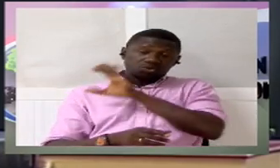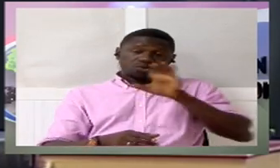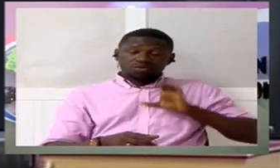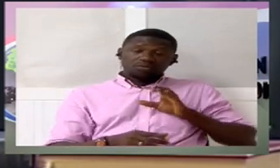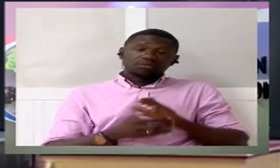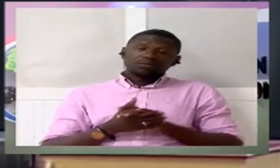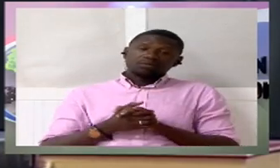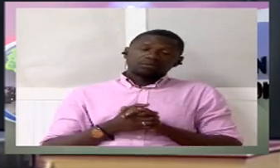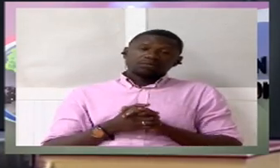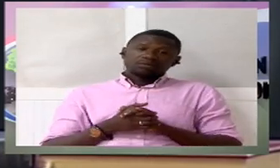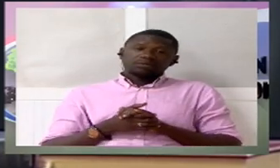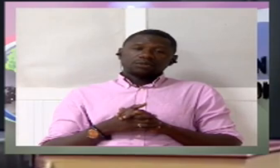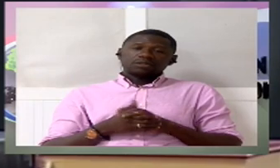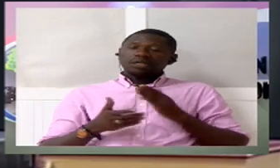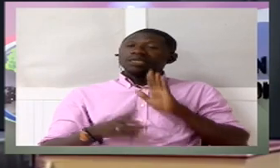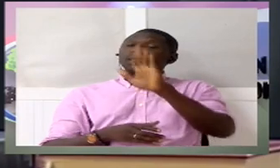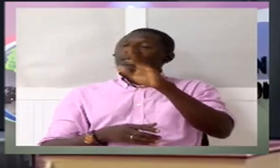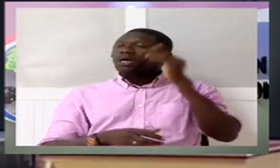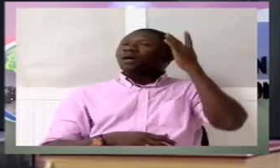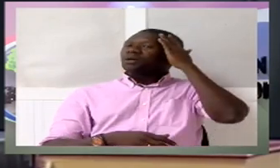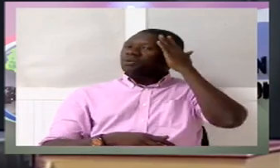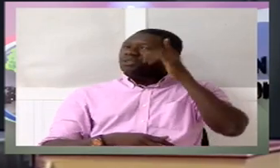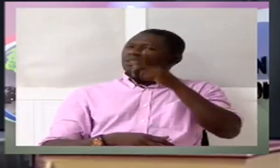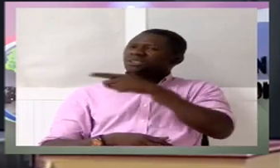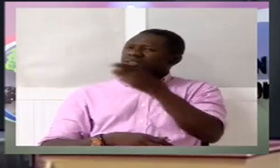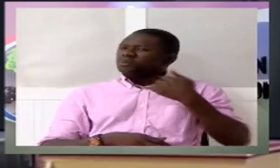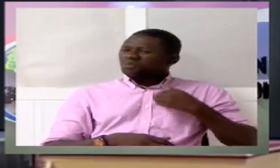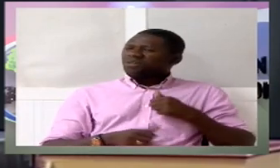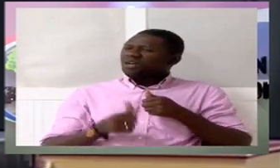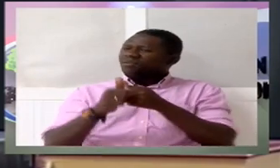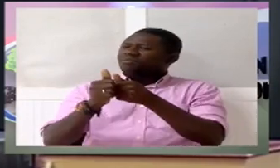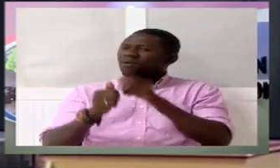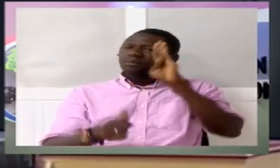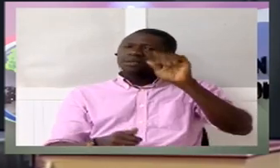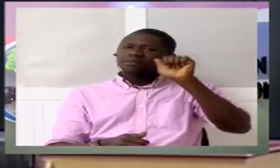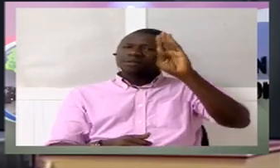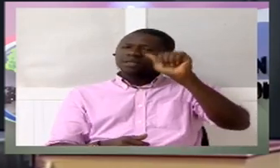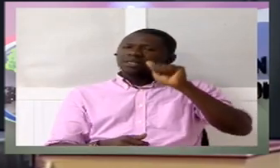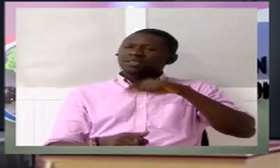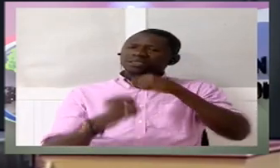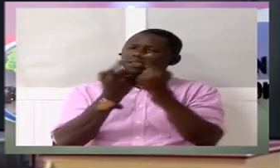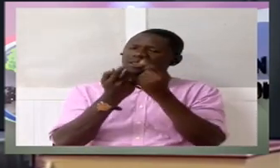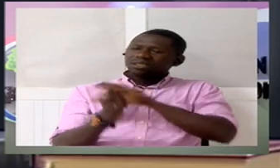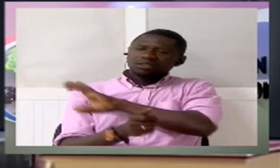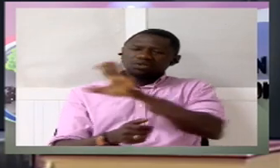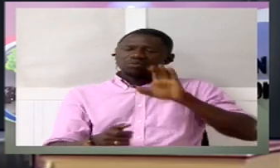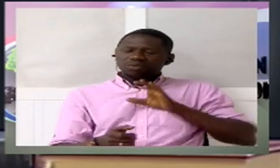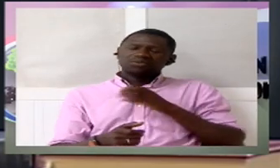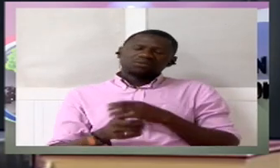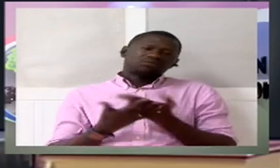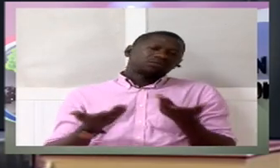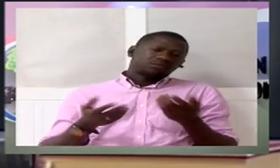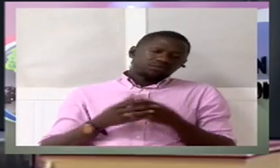mafengo lani koran. I got to know that they were after Baba's properties and his